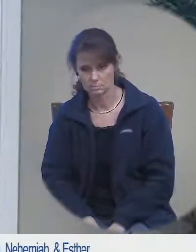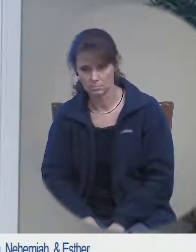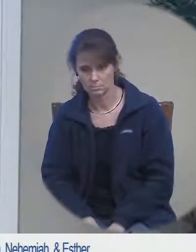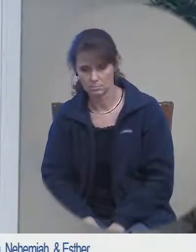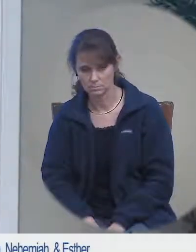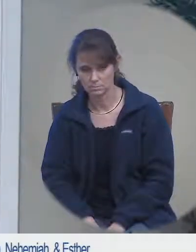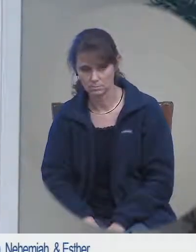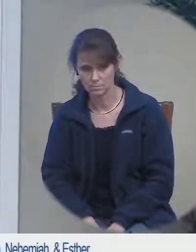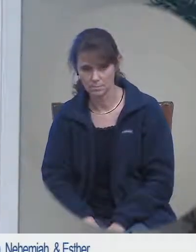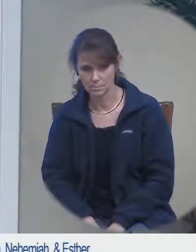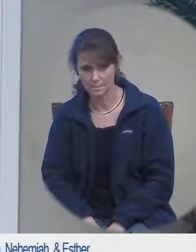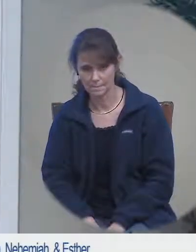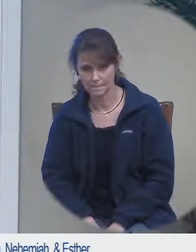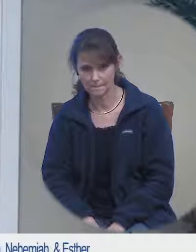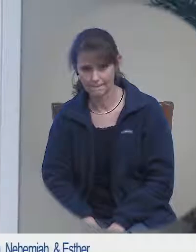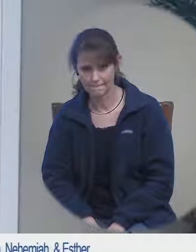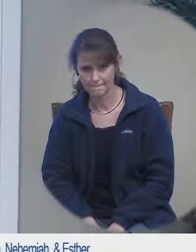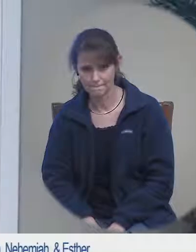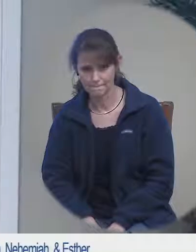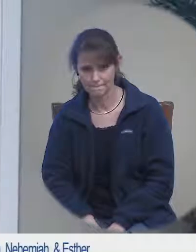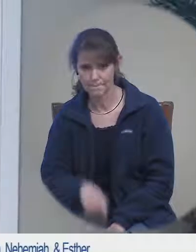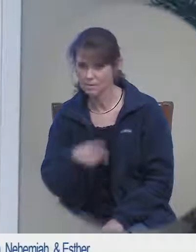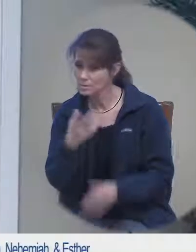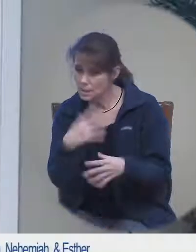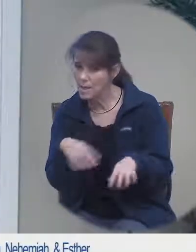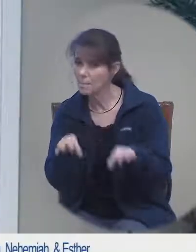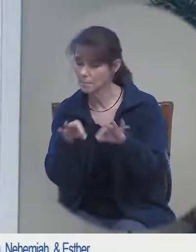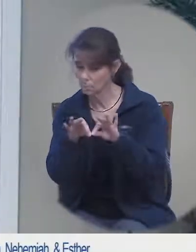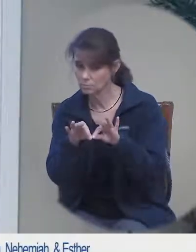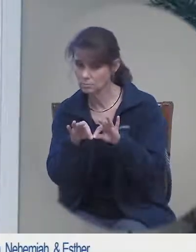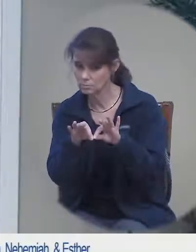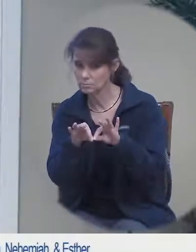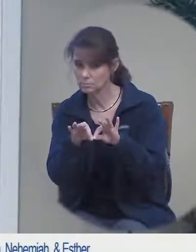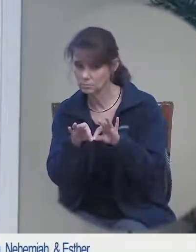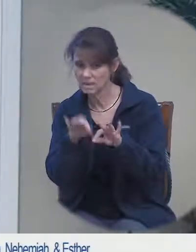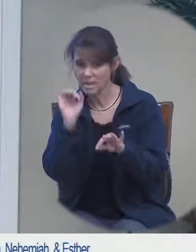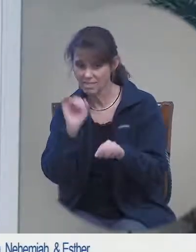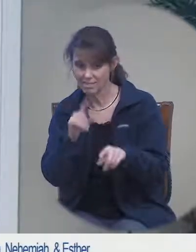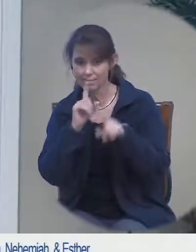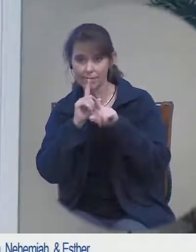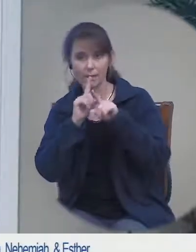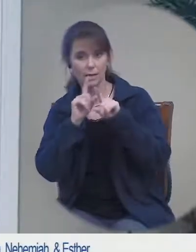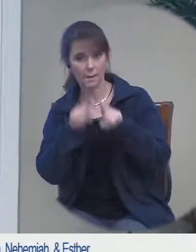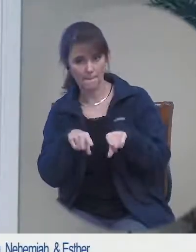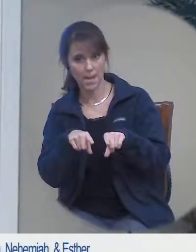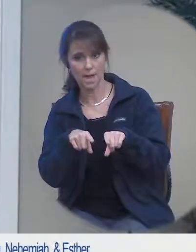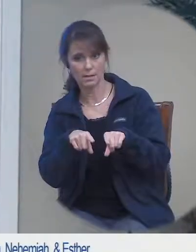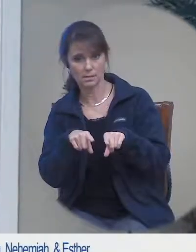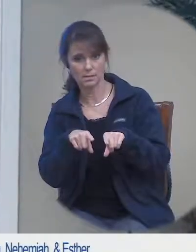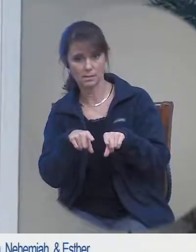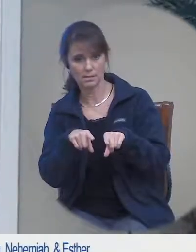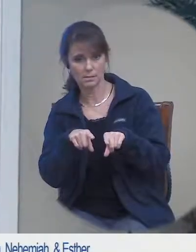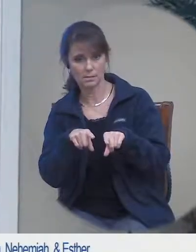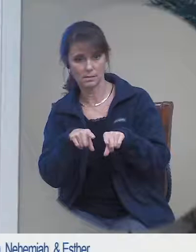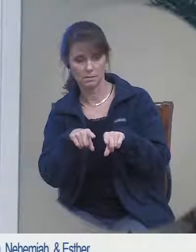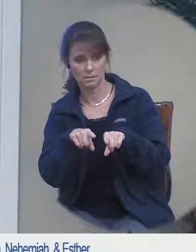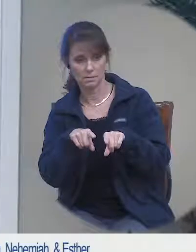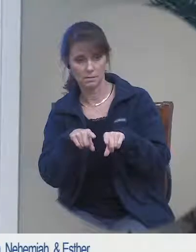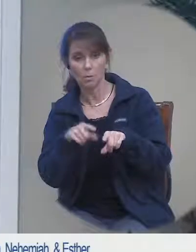times, but I still think it's worth bearing repeating. This command is not merely based on